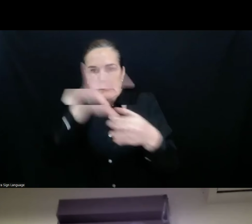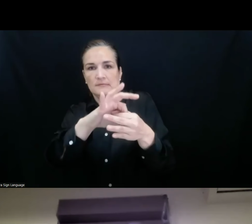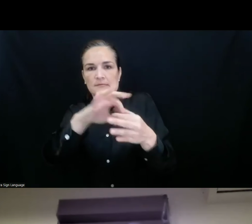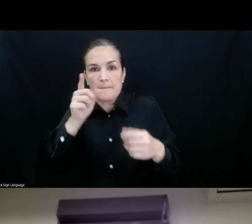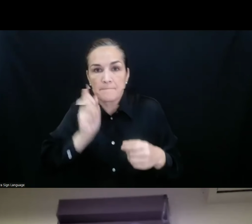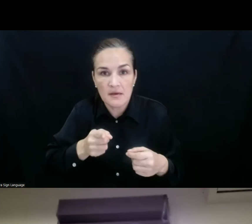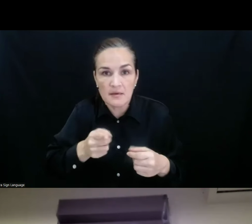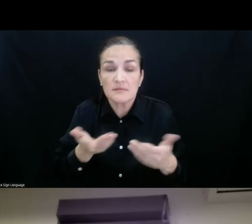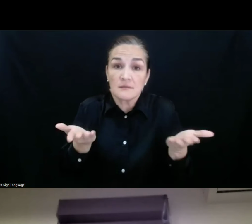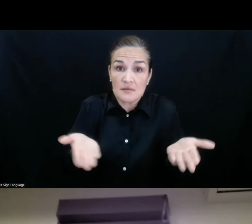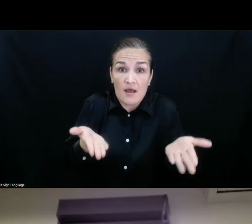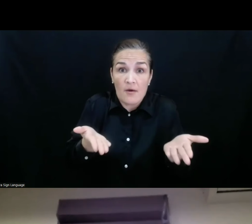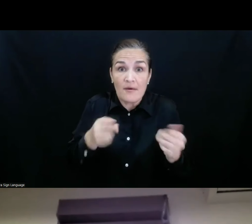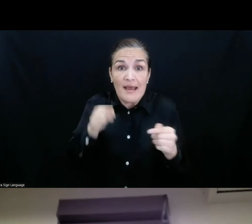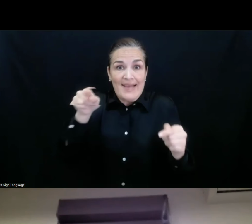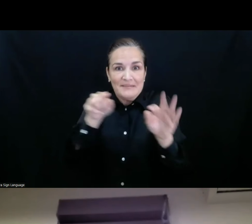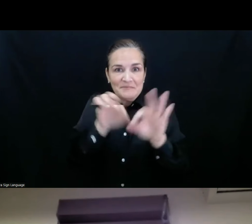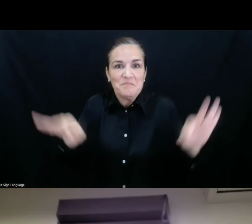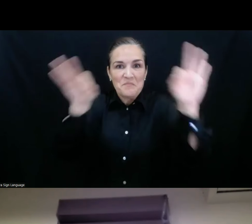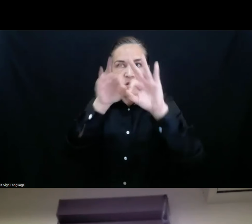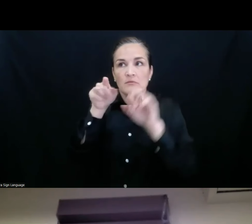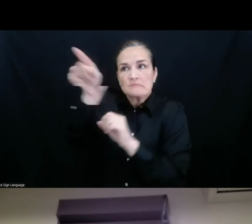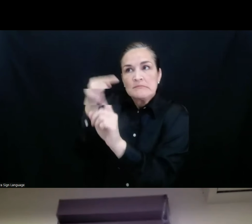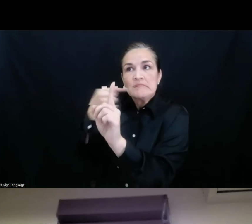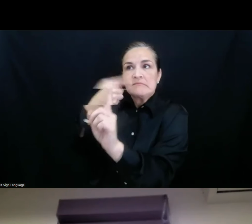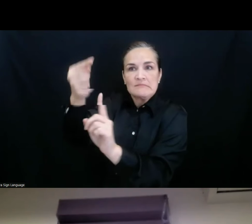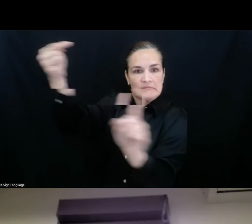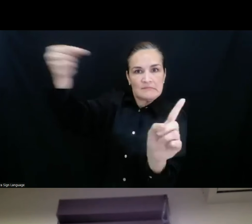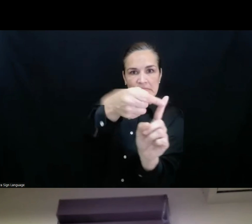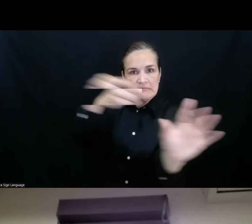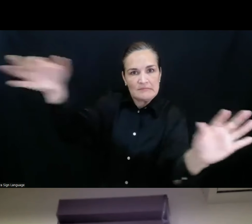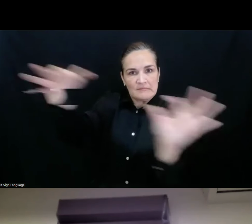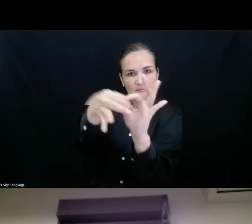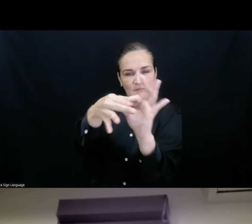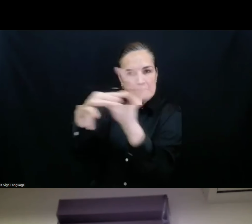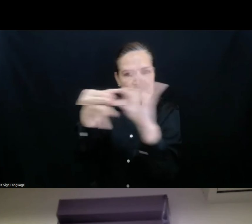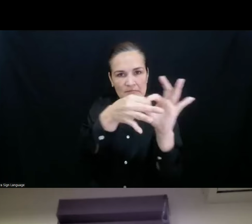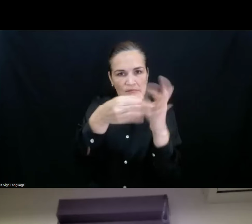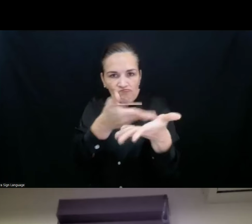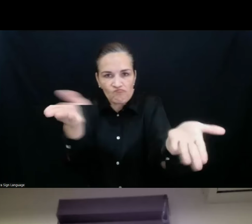also an entry point from the very beginning to start actually